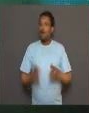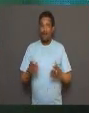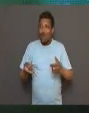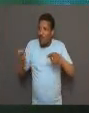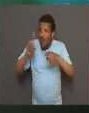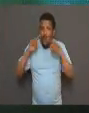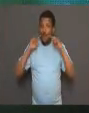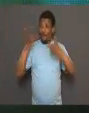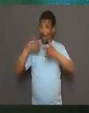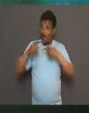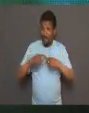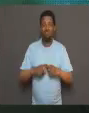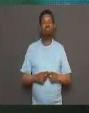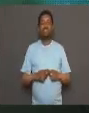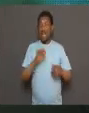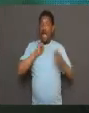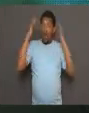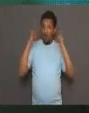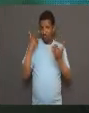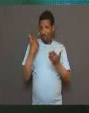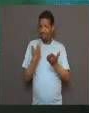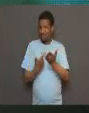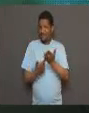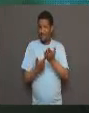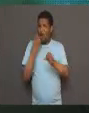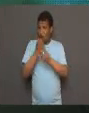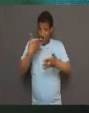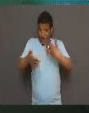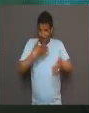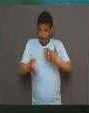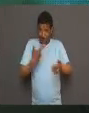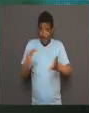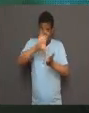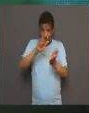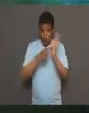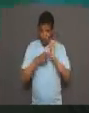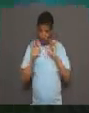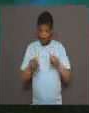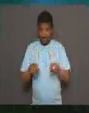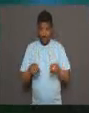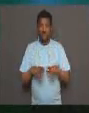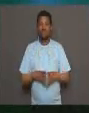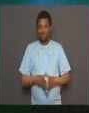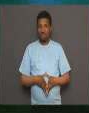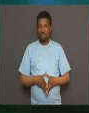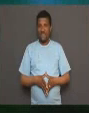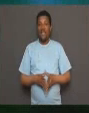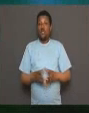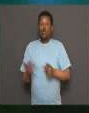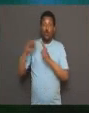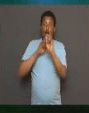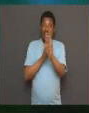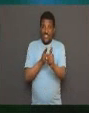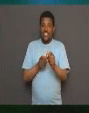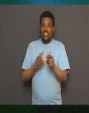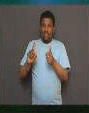Welcome back. I hope that these were easy review questions. To answer